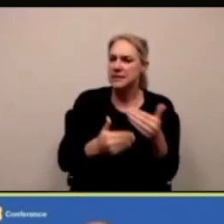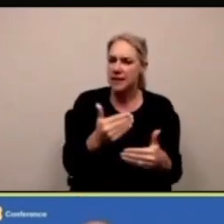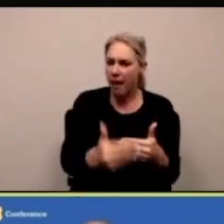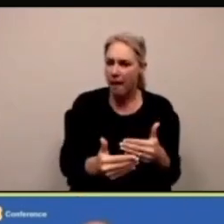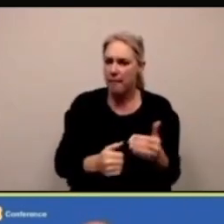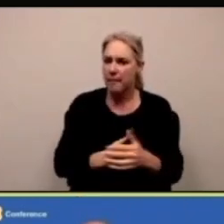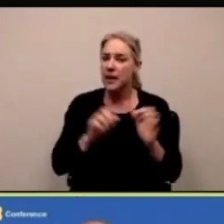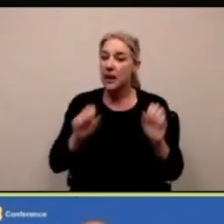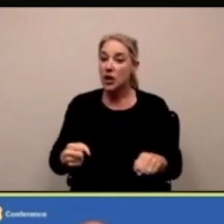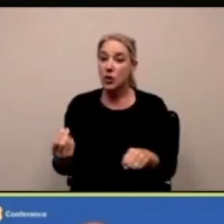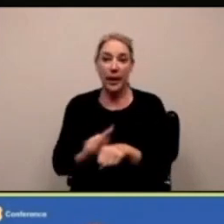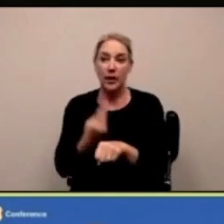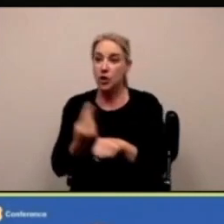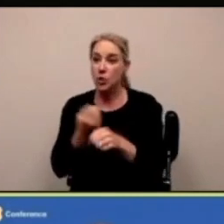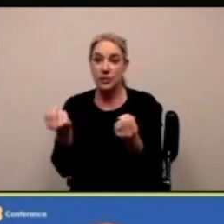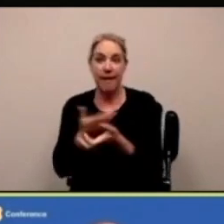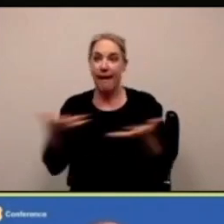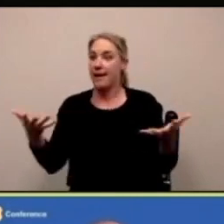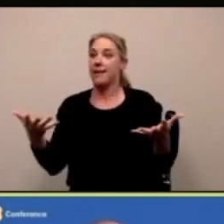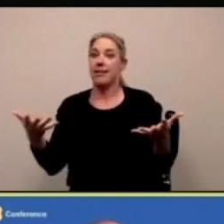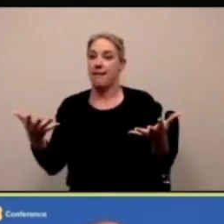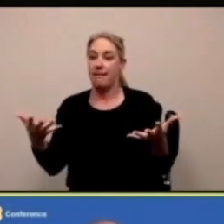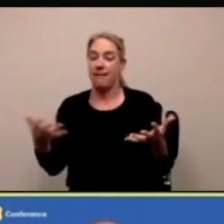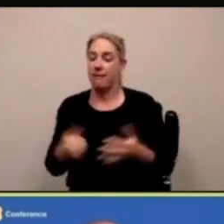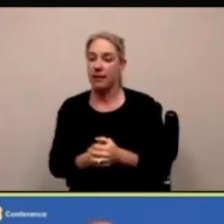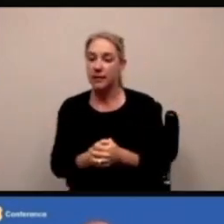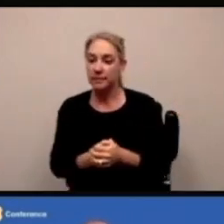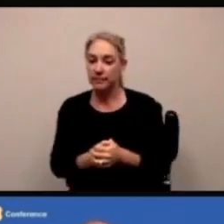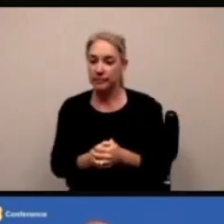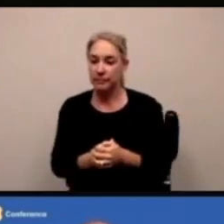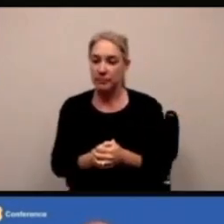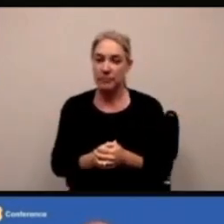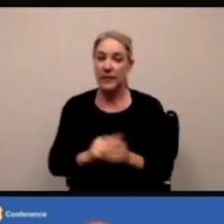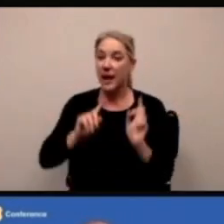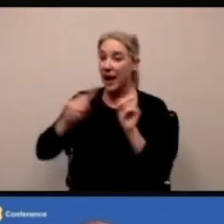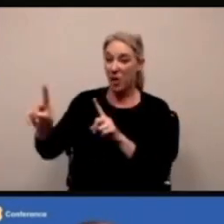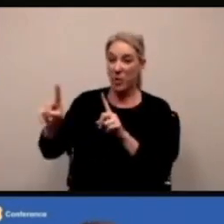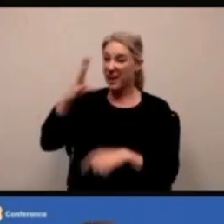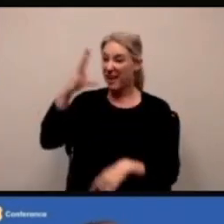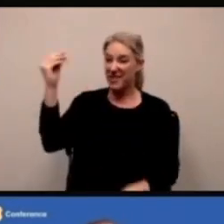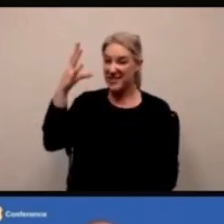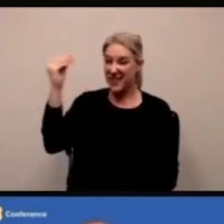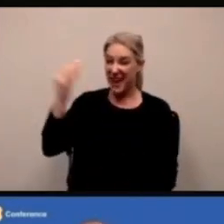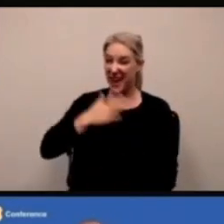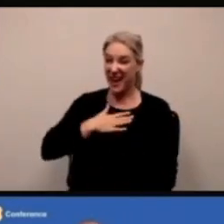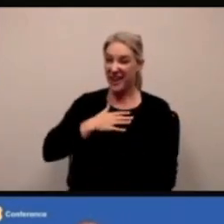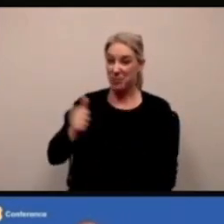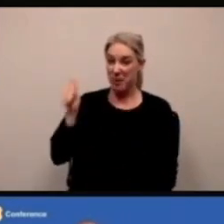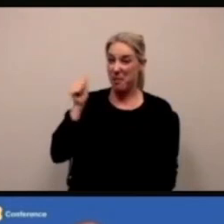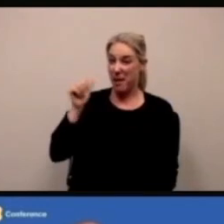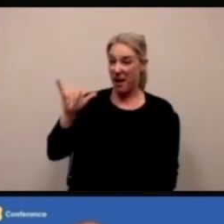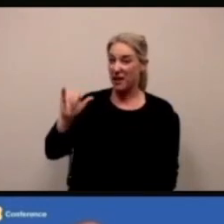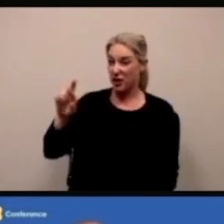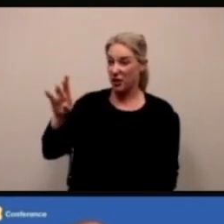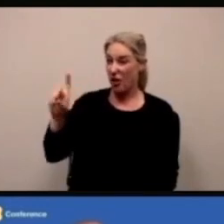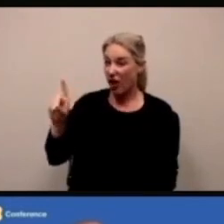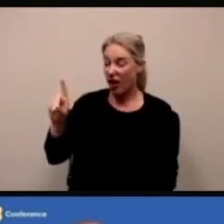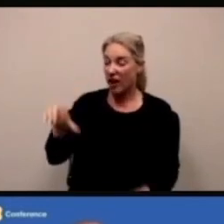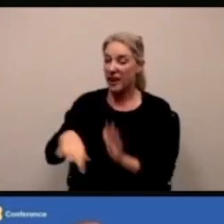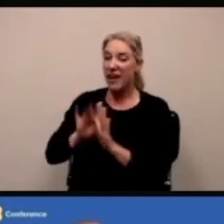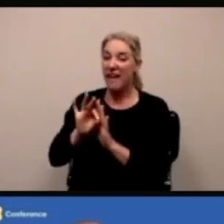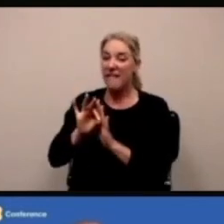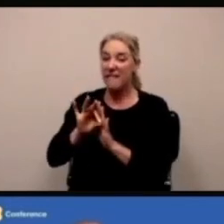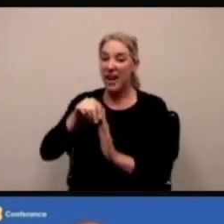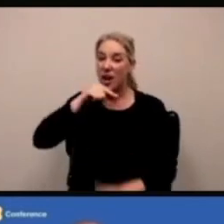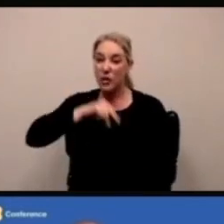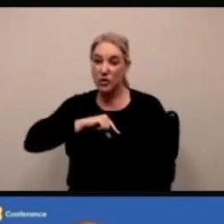you can use anything, right? So yeah, I literally went into my backyard, found some turkey feathers from the turkeys that roosted in my pine